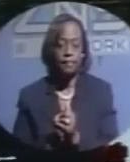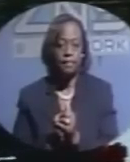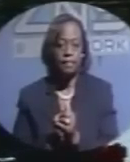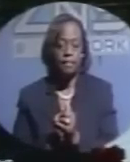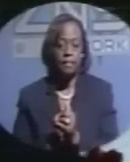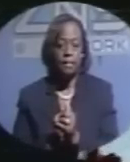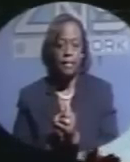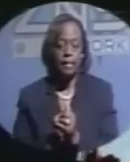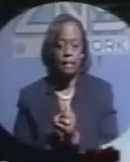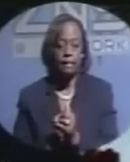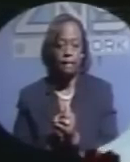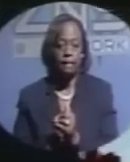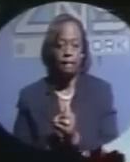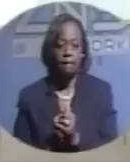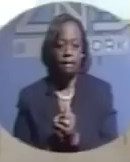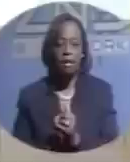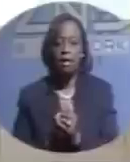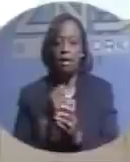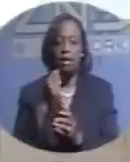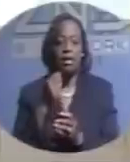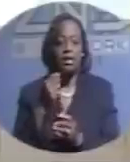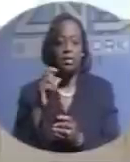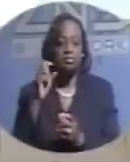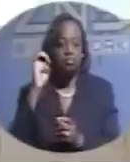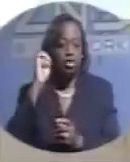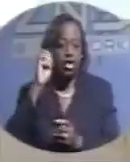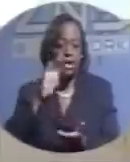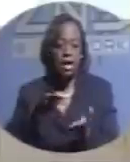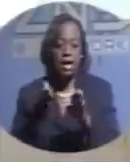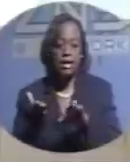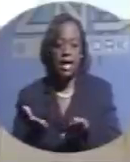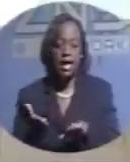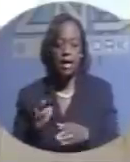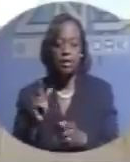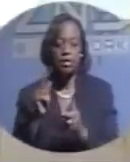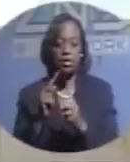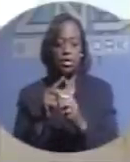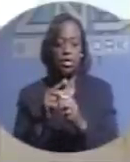In the old proverbial way, she died too soon.